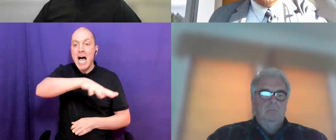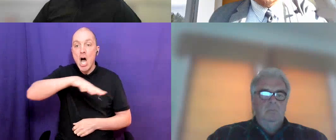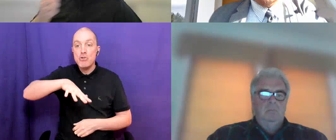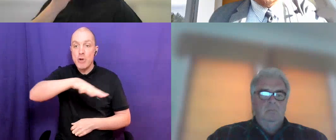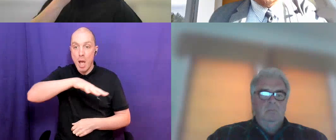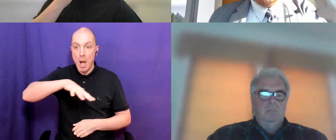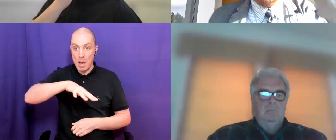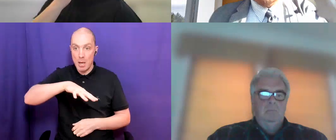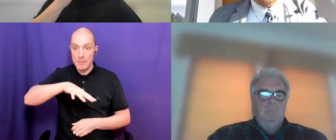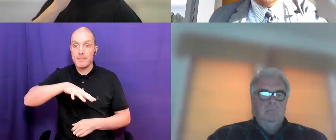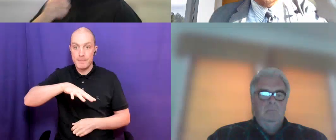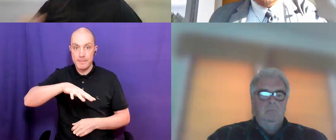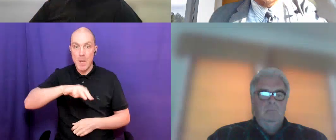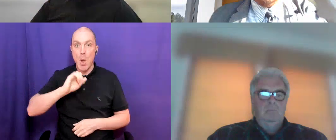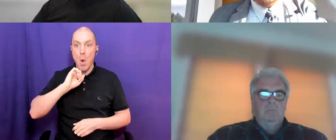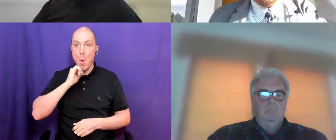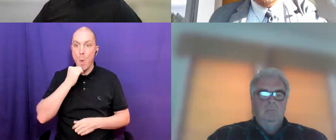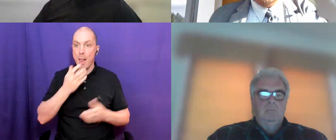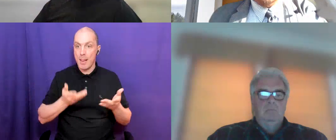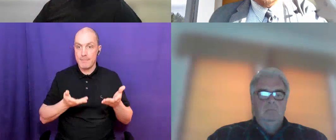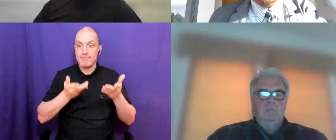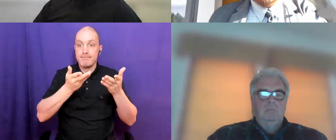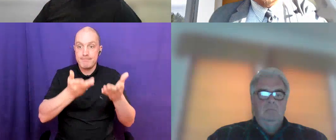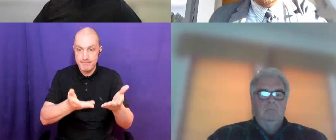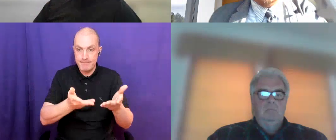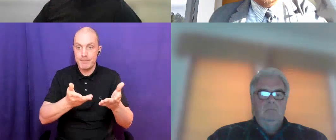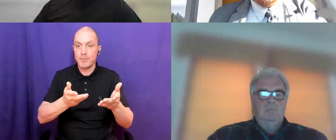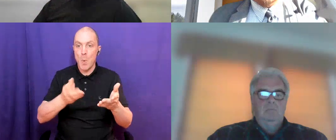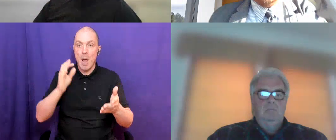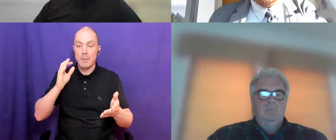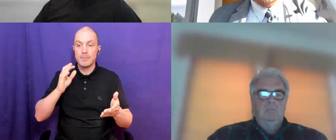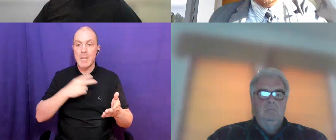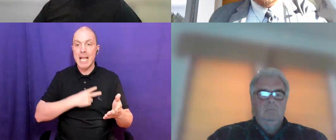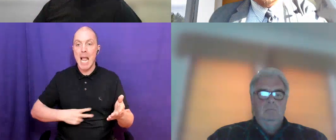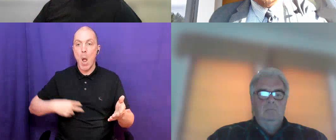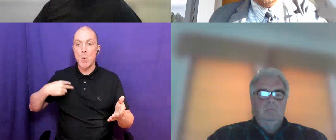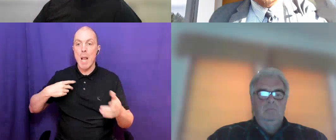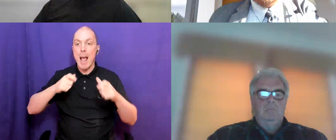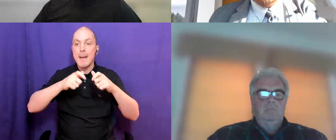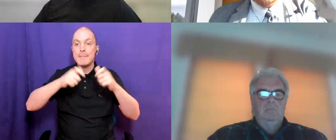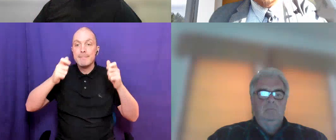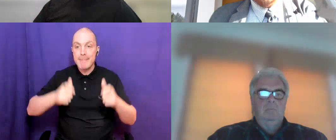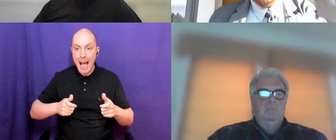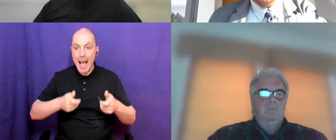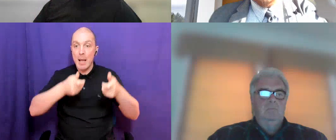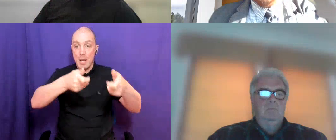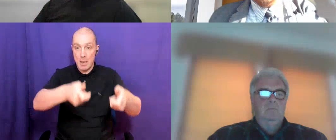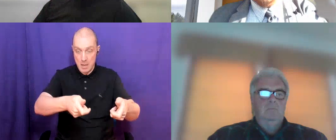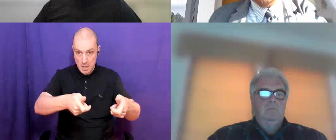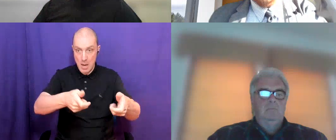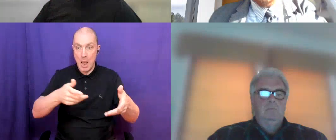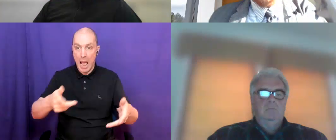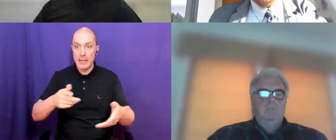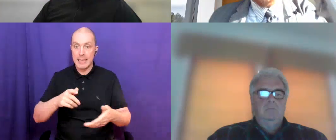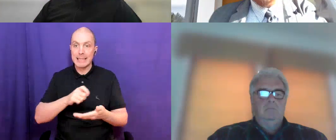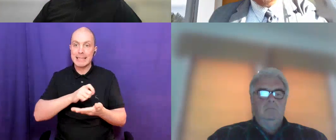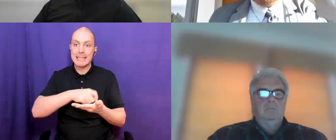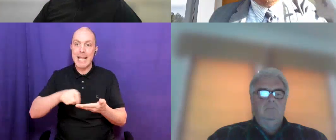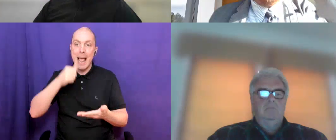to issue their councillor pack and have their photographs taken, and they will receive the signed letter from